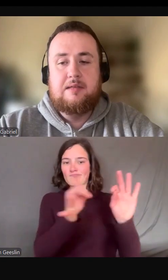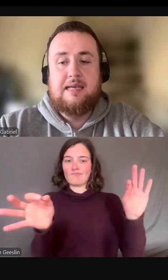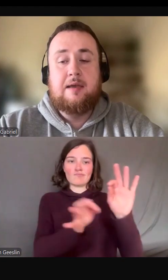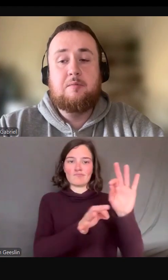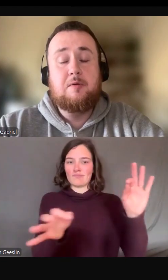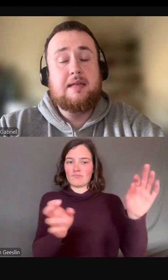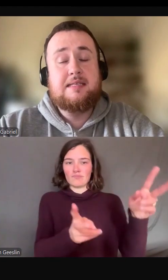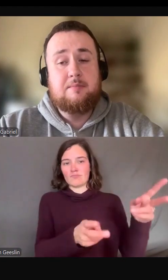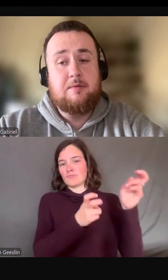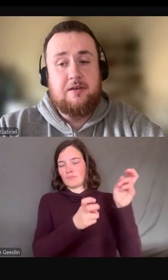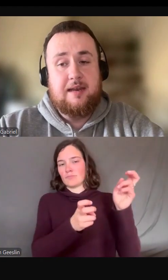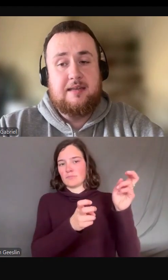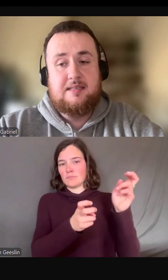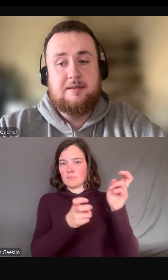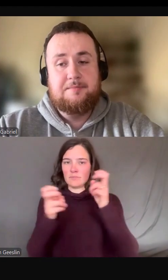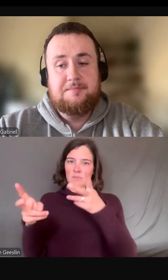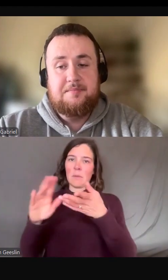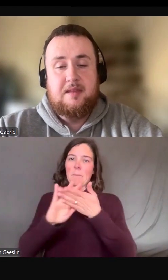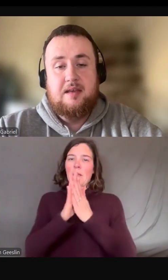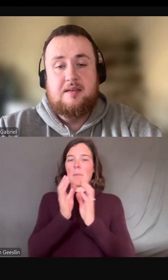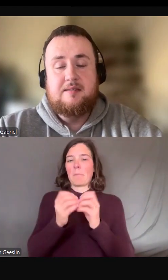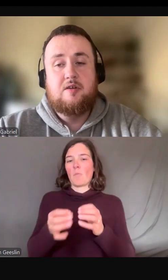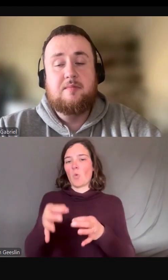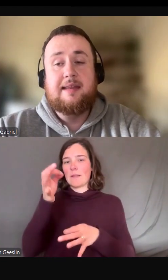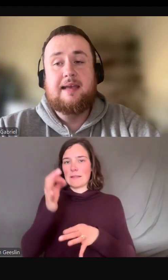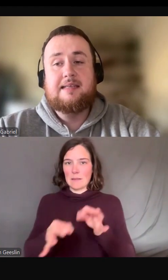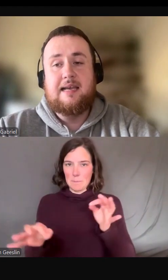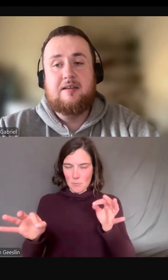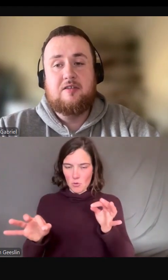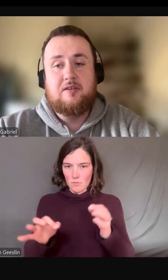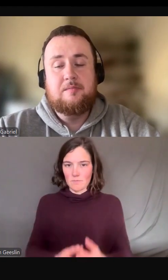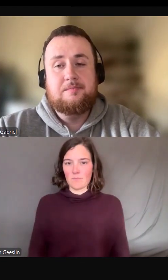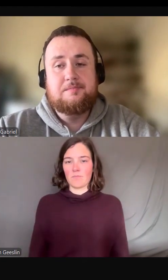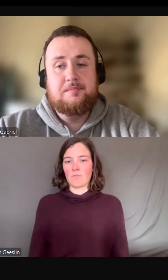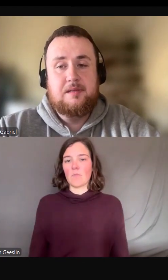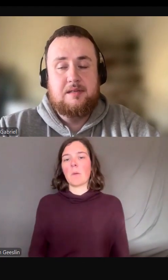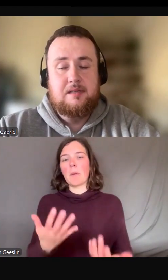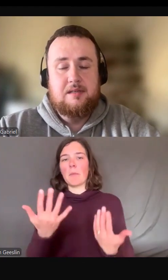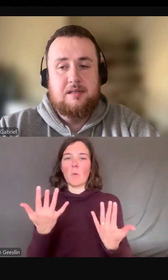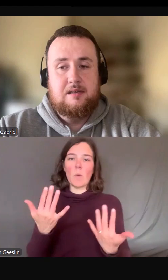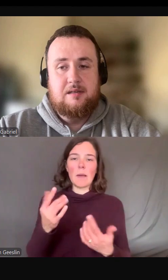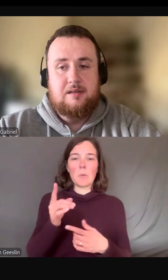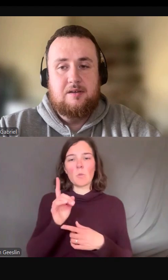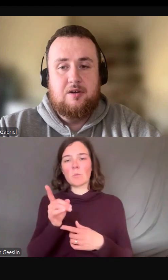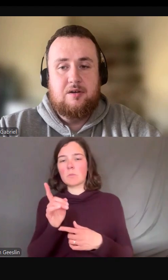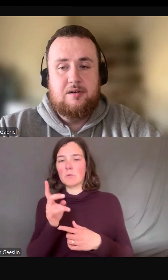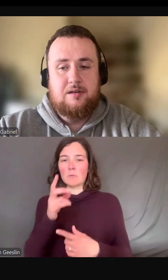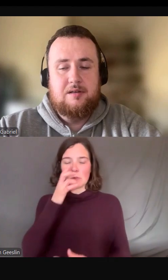we'll say we want to simplify this. So it might take a second or two.